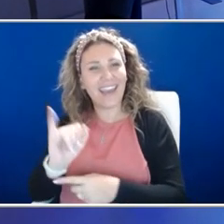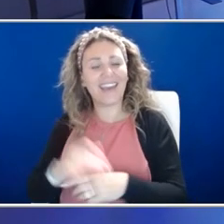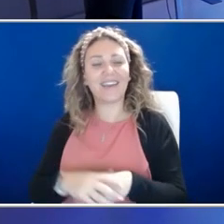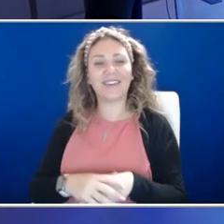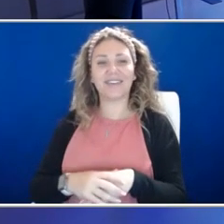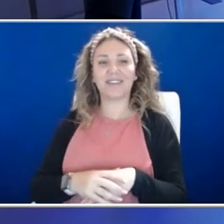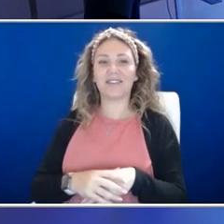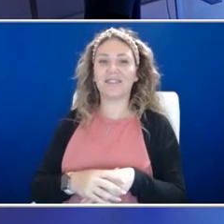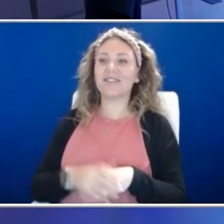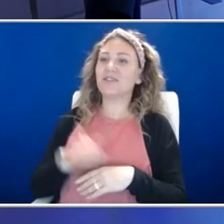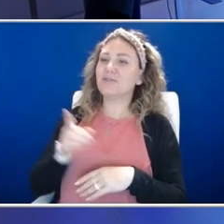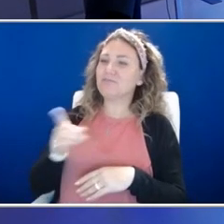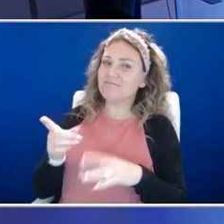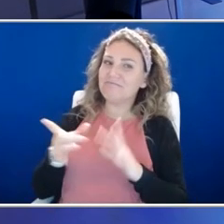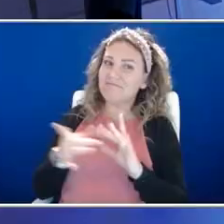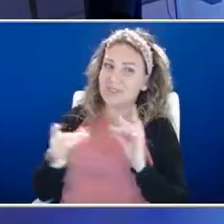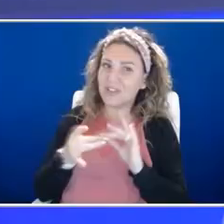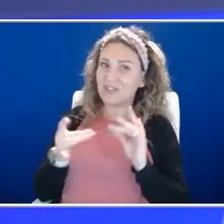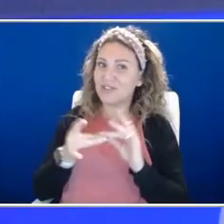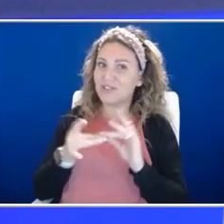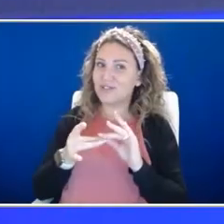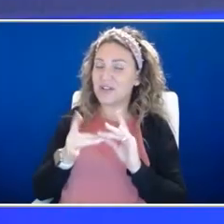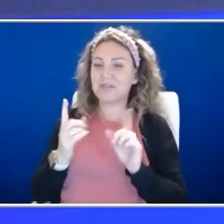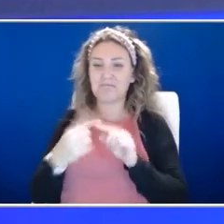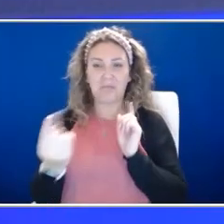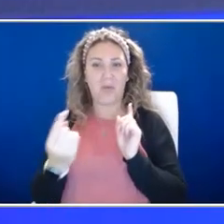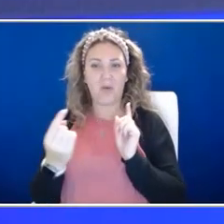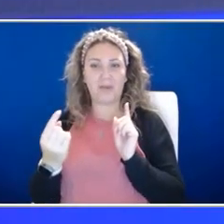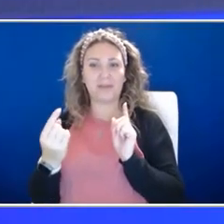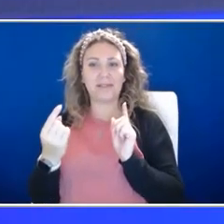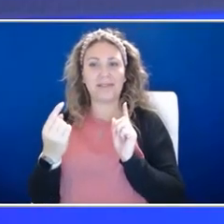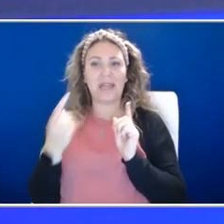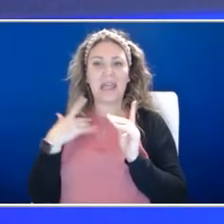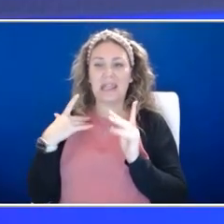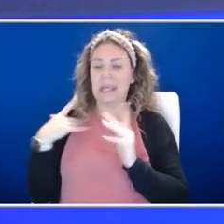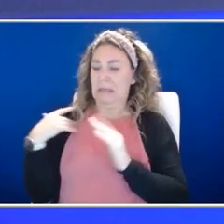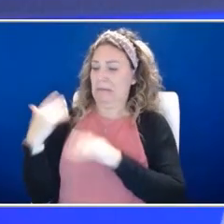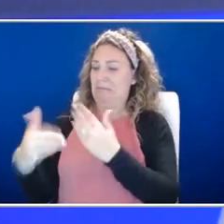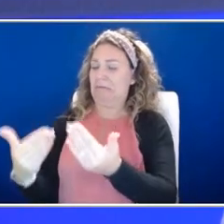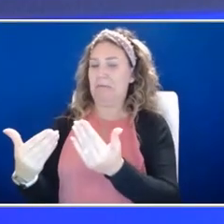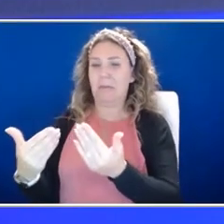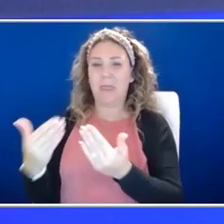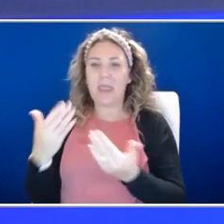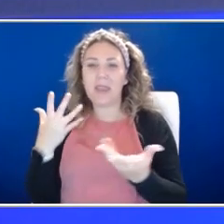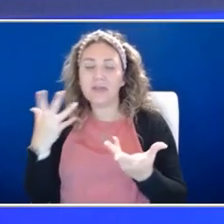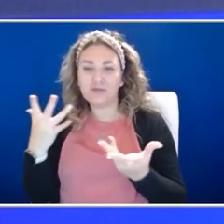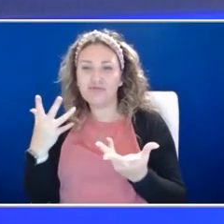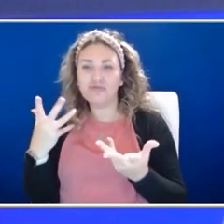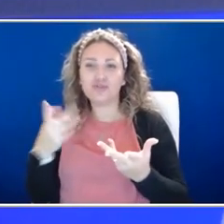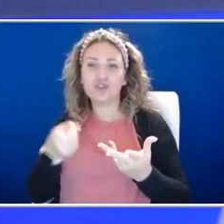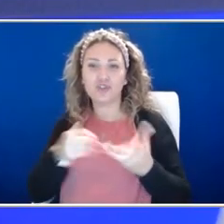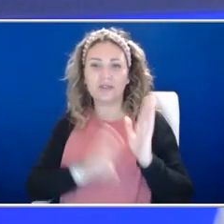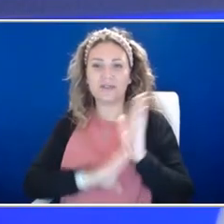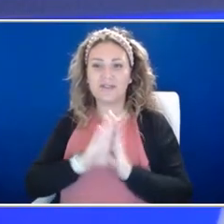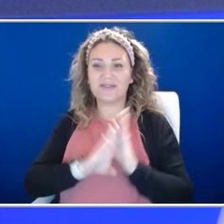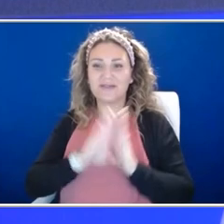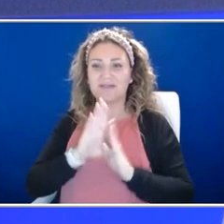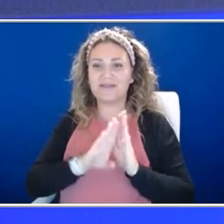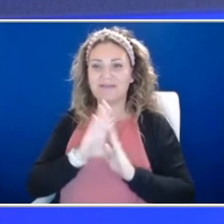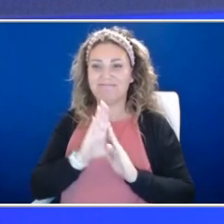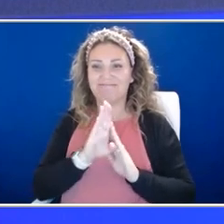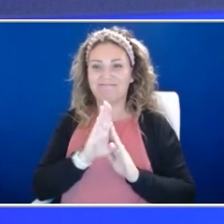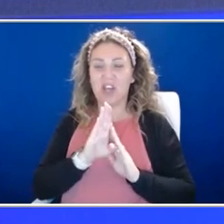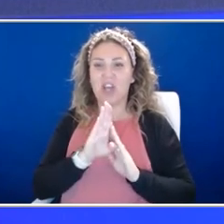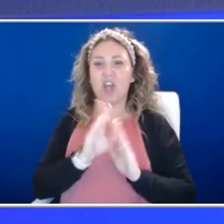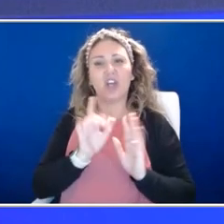mention is that as opposed to the conventional AI, which is a sort of black box approach, she's actually developing an interpretable model. So we can